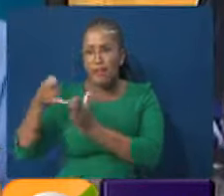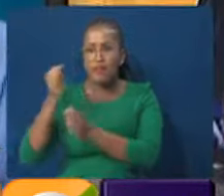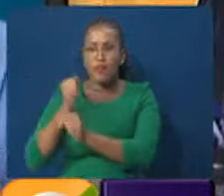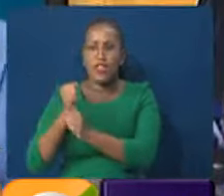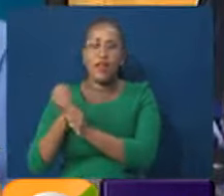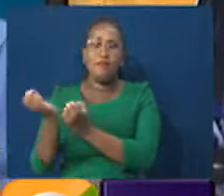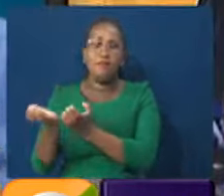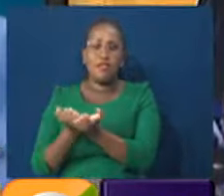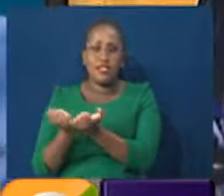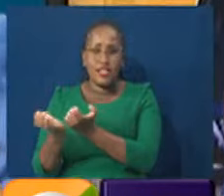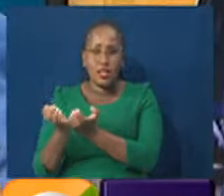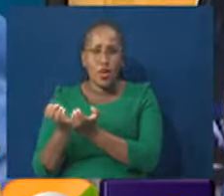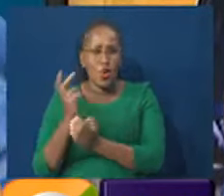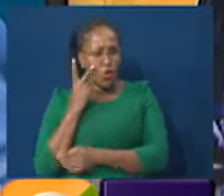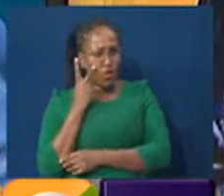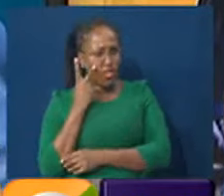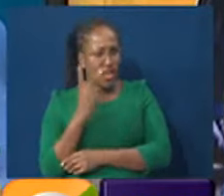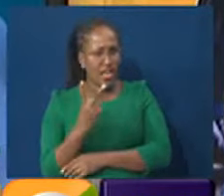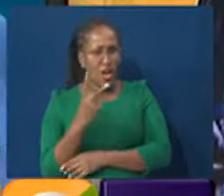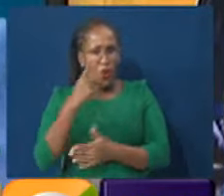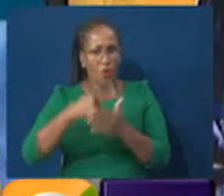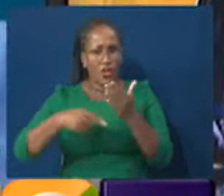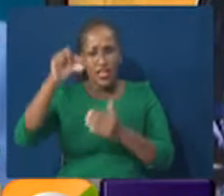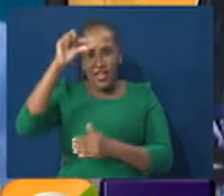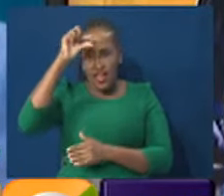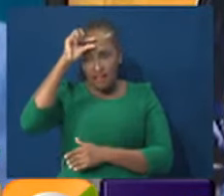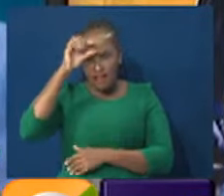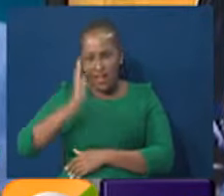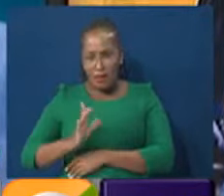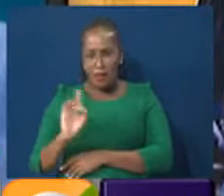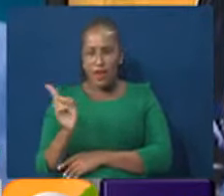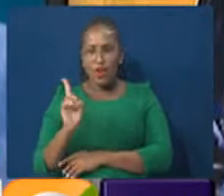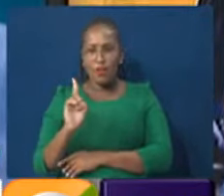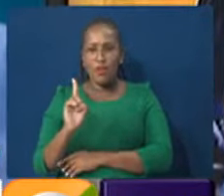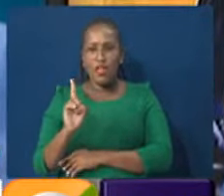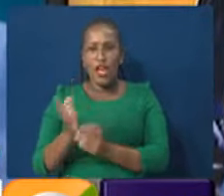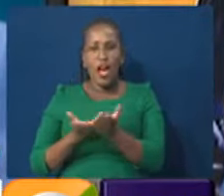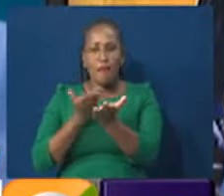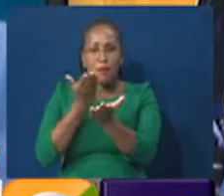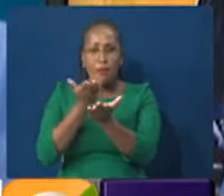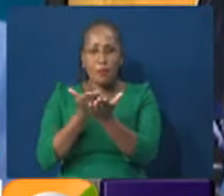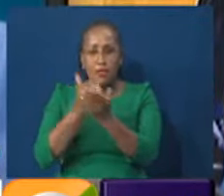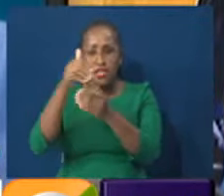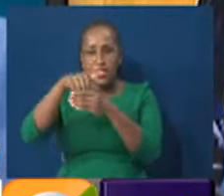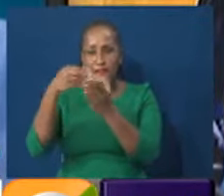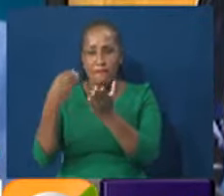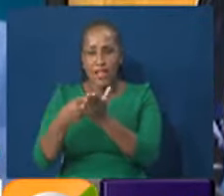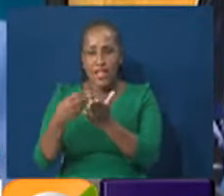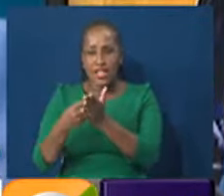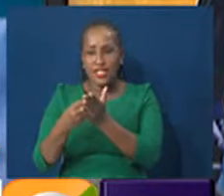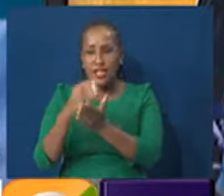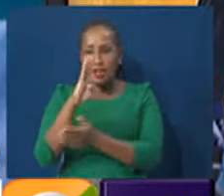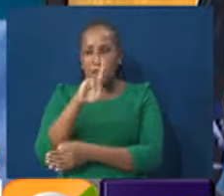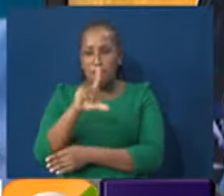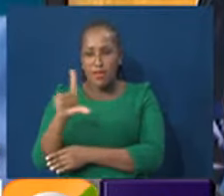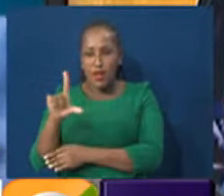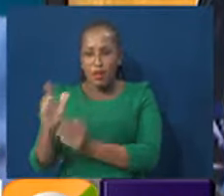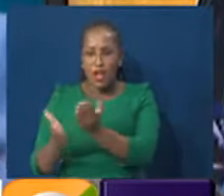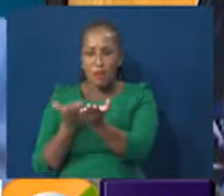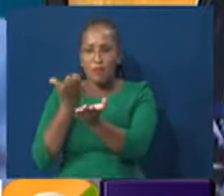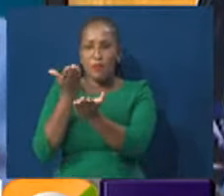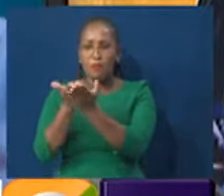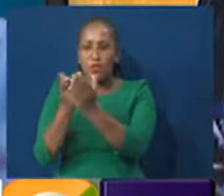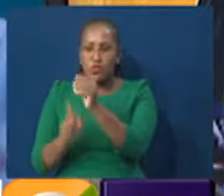you look at what the governor of Nairobi proposed in their finance bill, they are proposing to